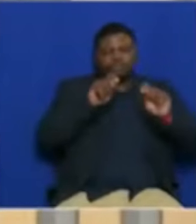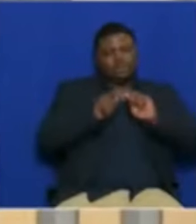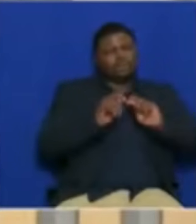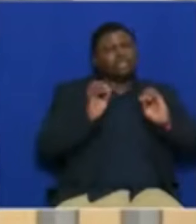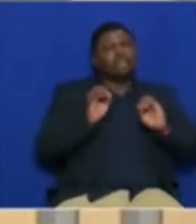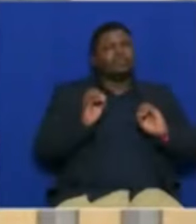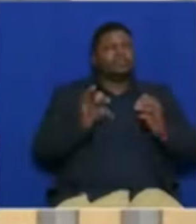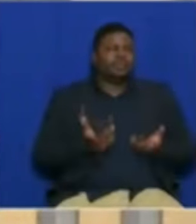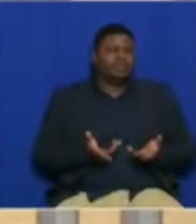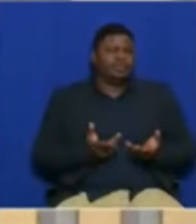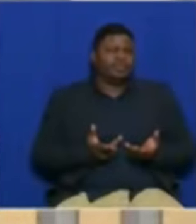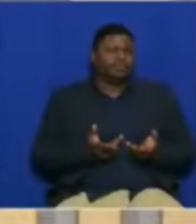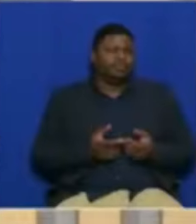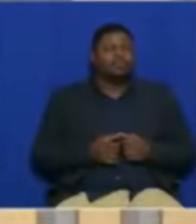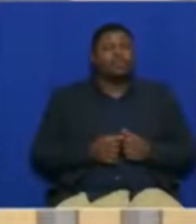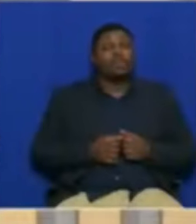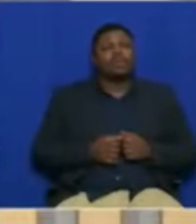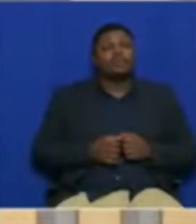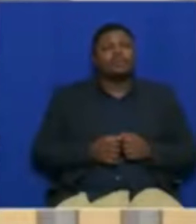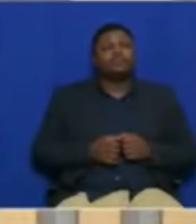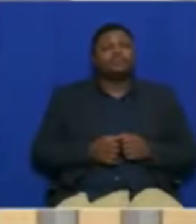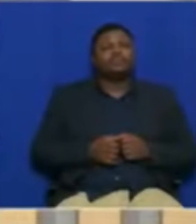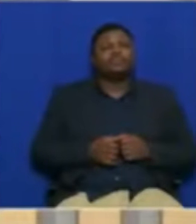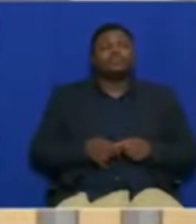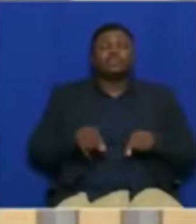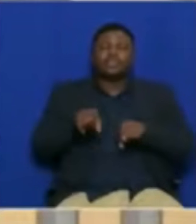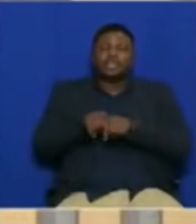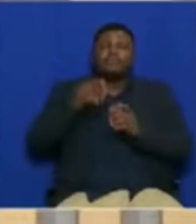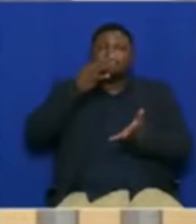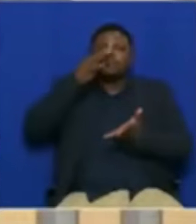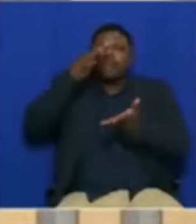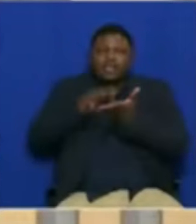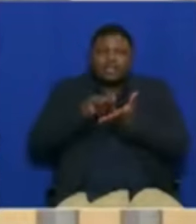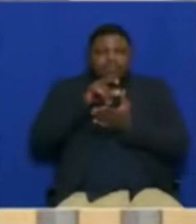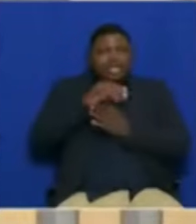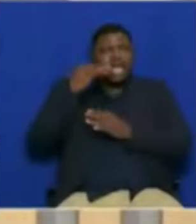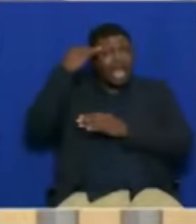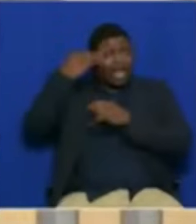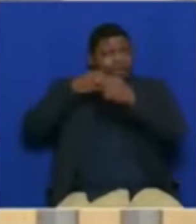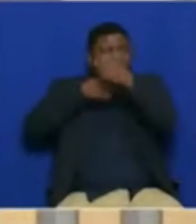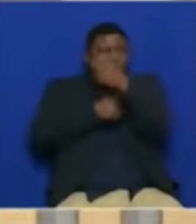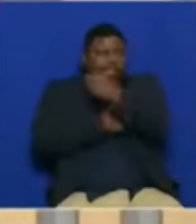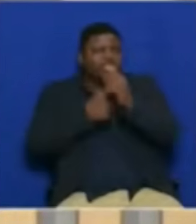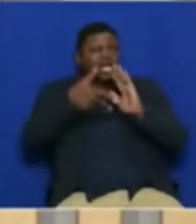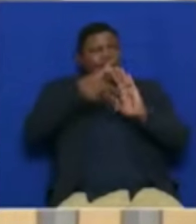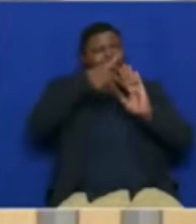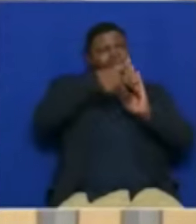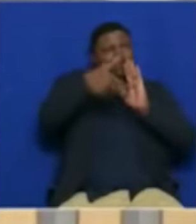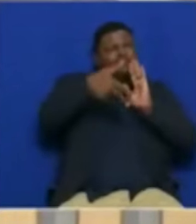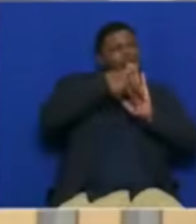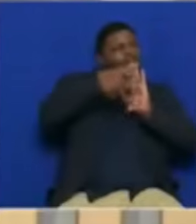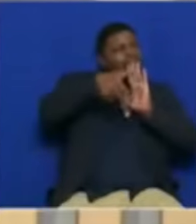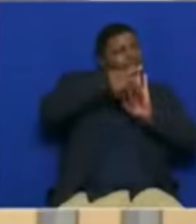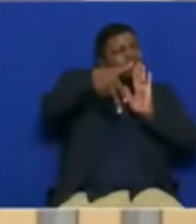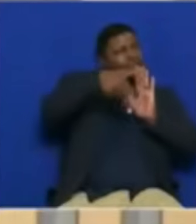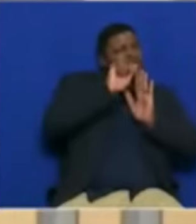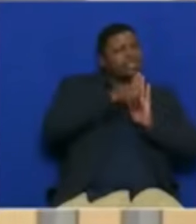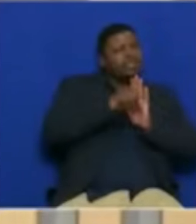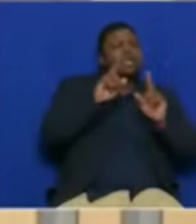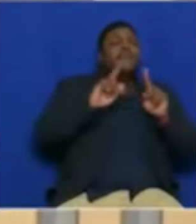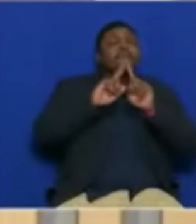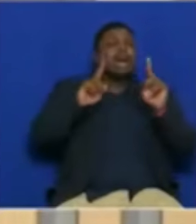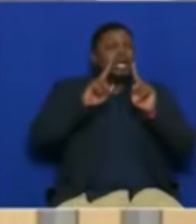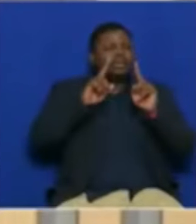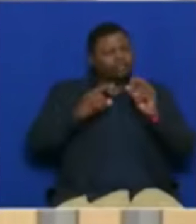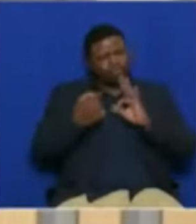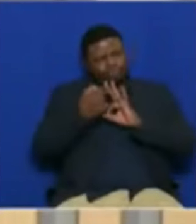sent, that's the panel, head office approves it. So not one of those three was it not approved. That's